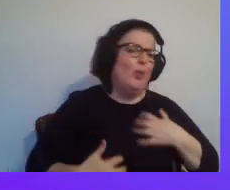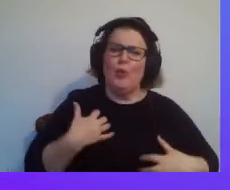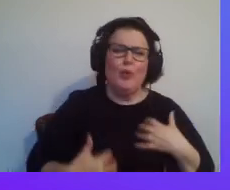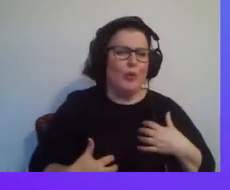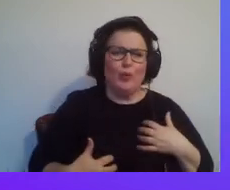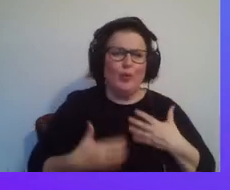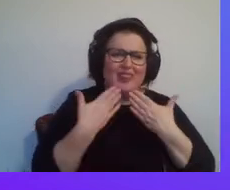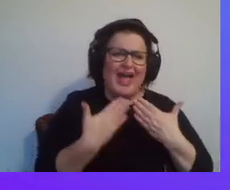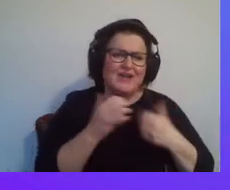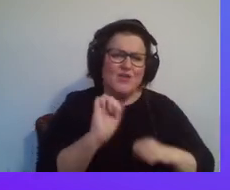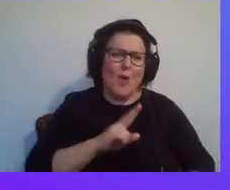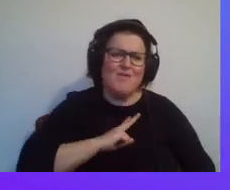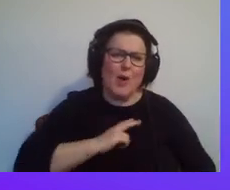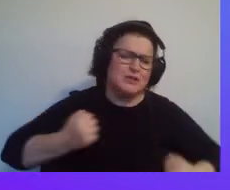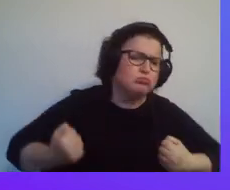voice.